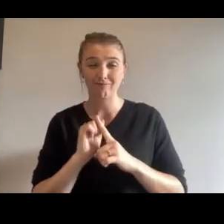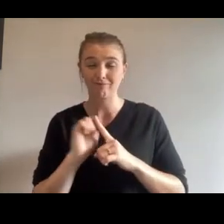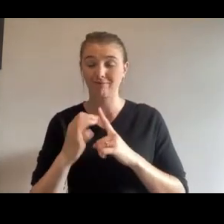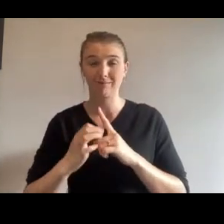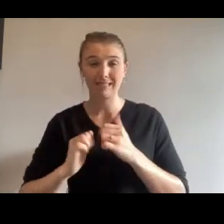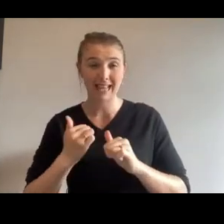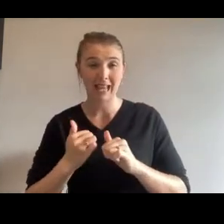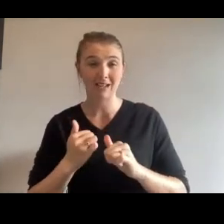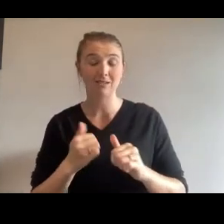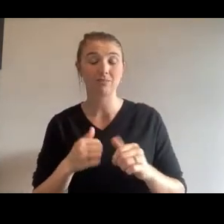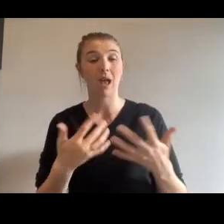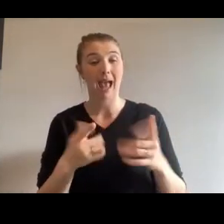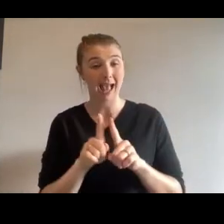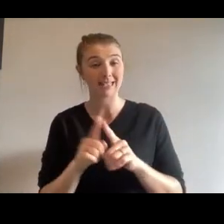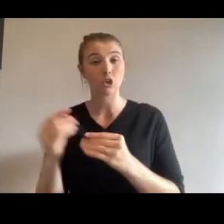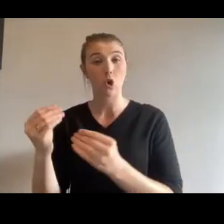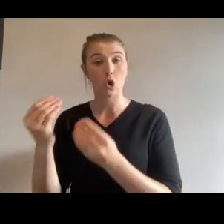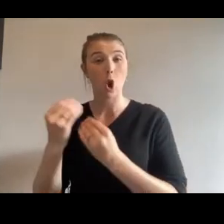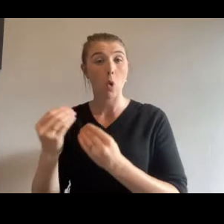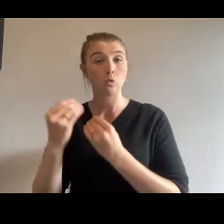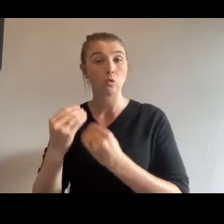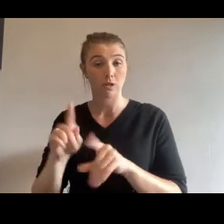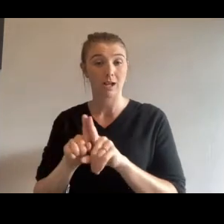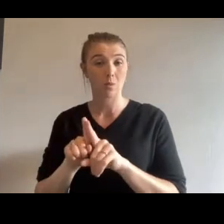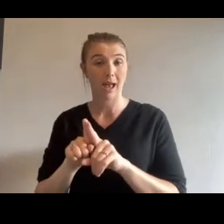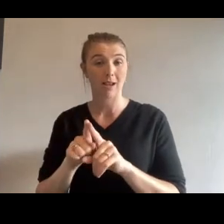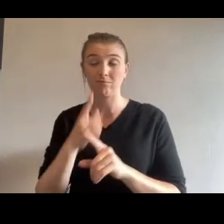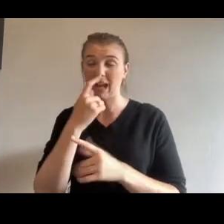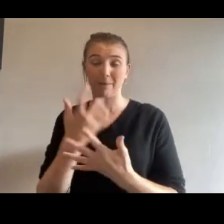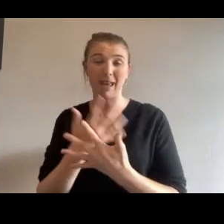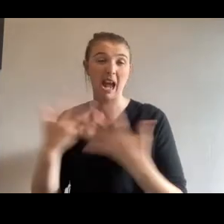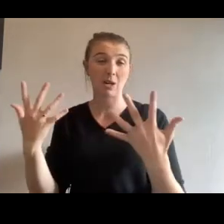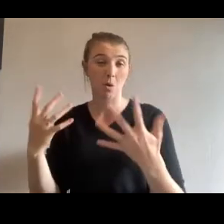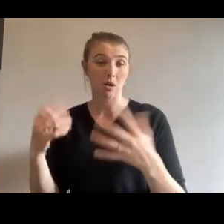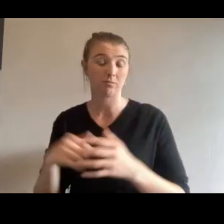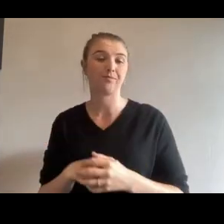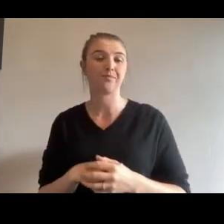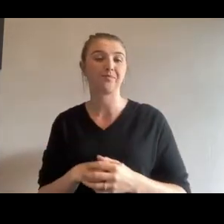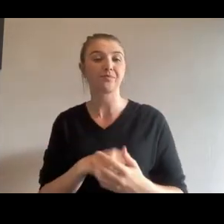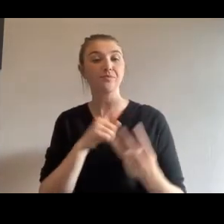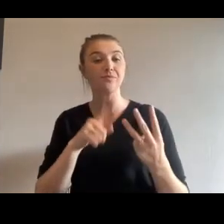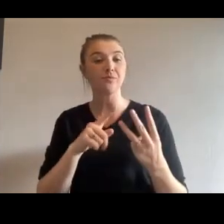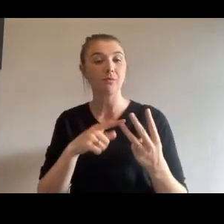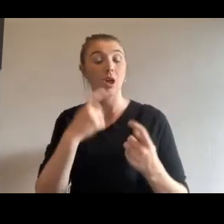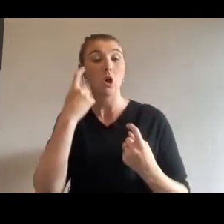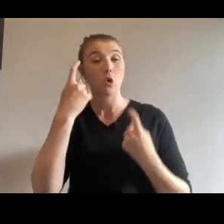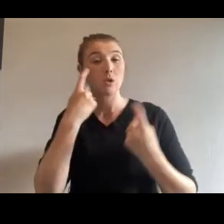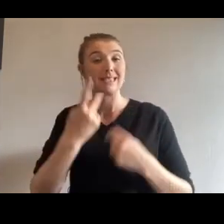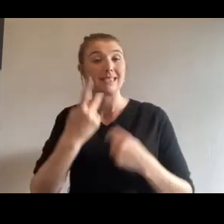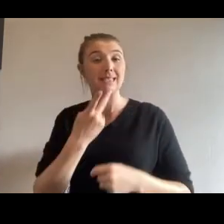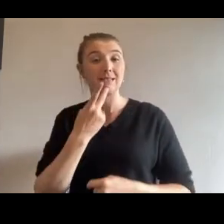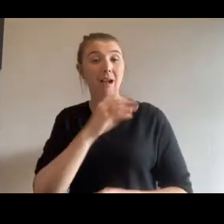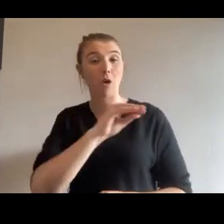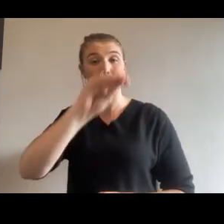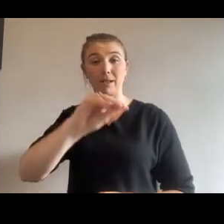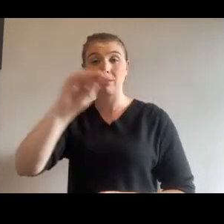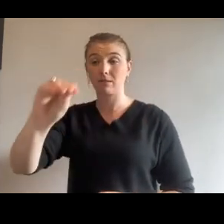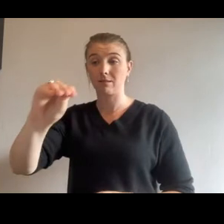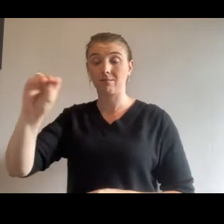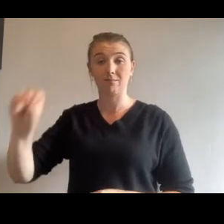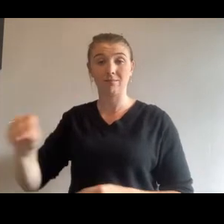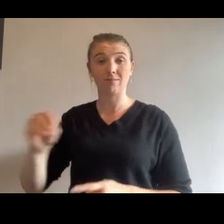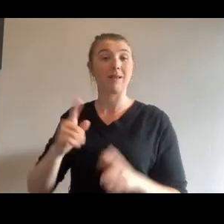or could be a family member. Consider secondments, which is something that is quite important to identify what you need, and that